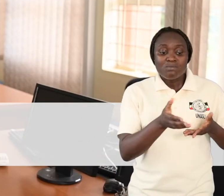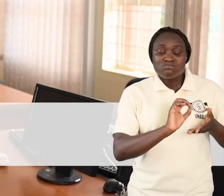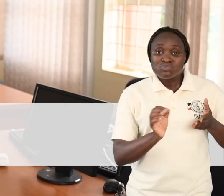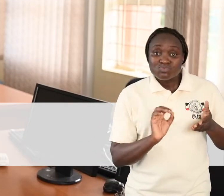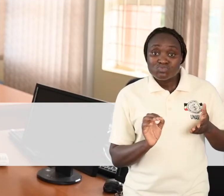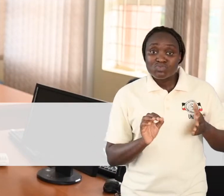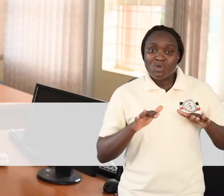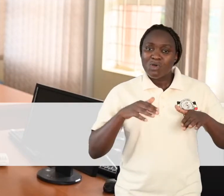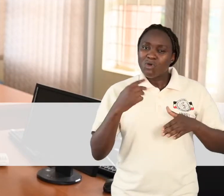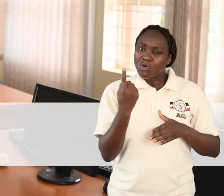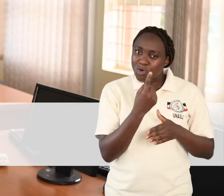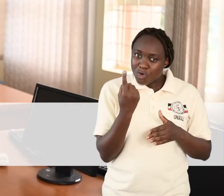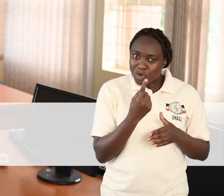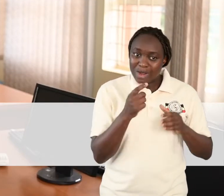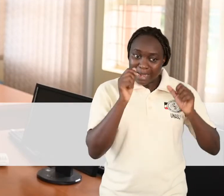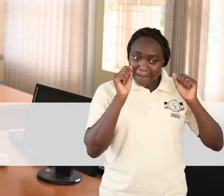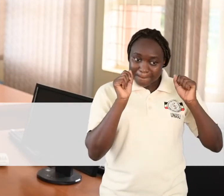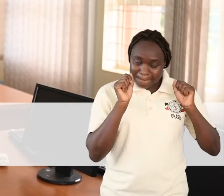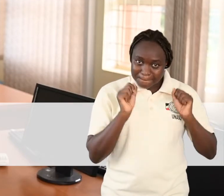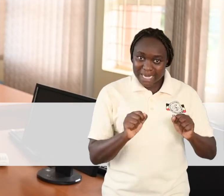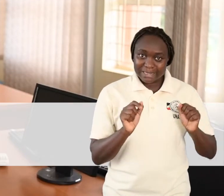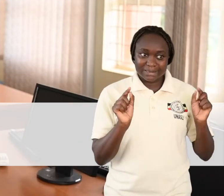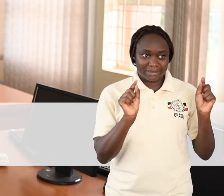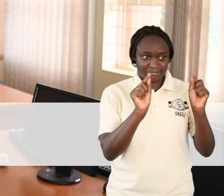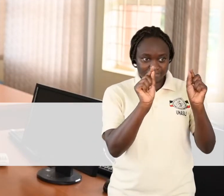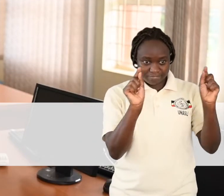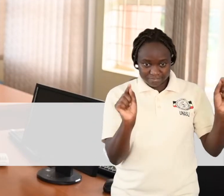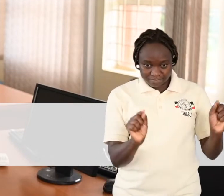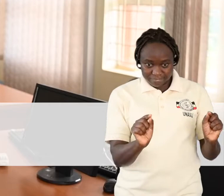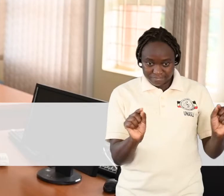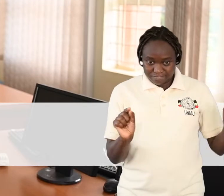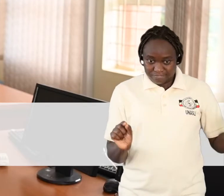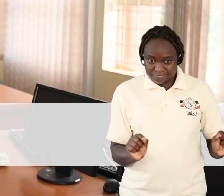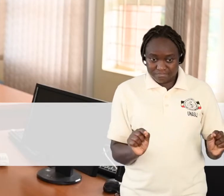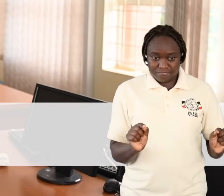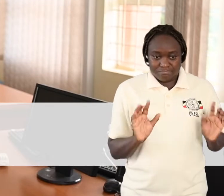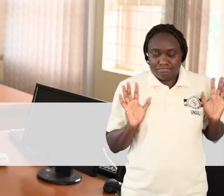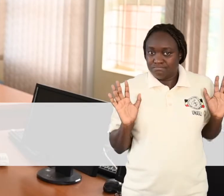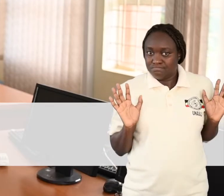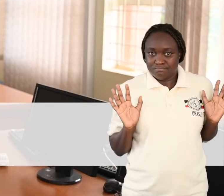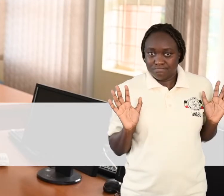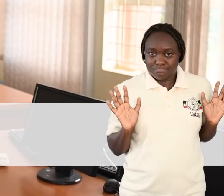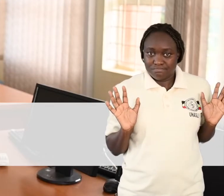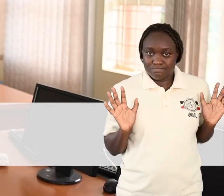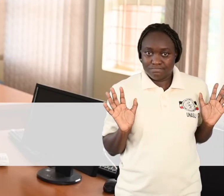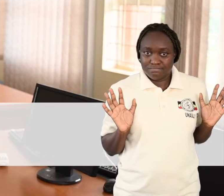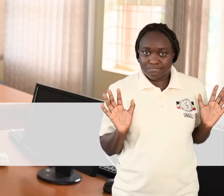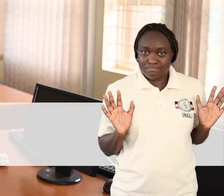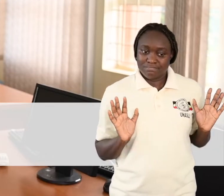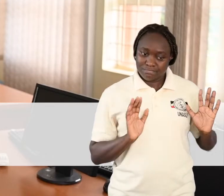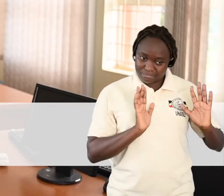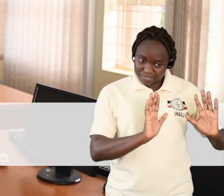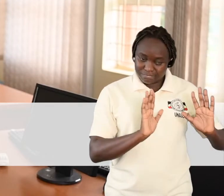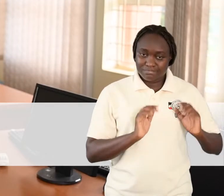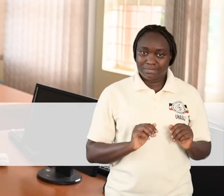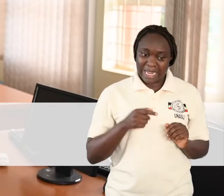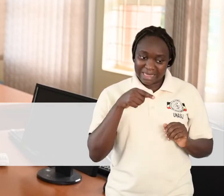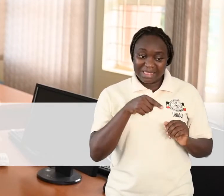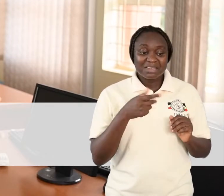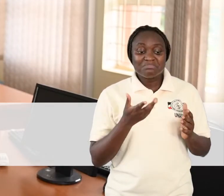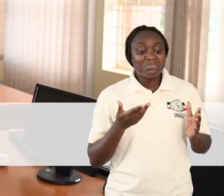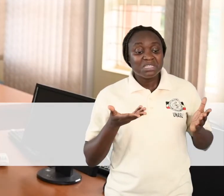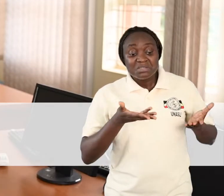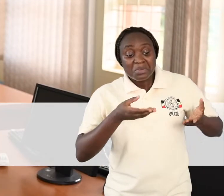and only draw the curly brackets without anything. It means that that set